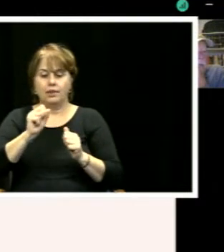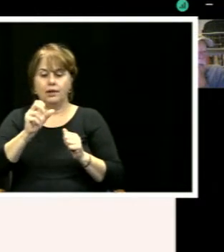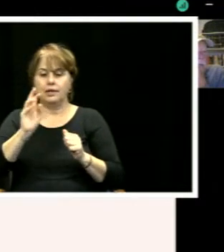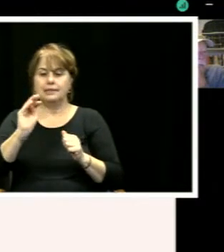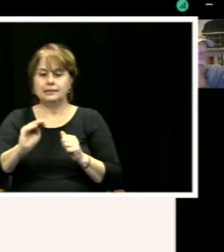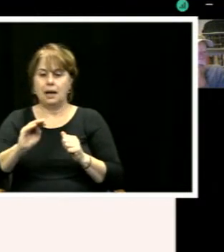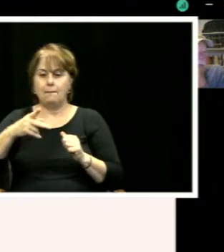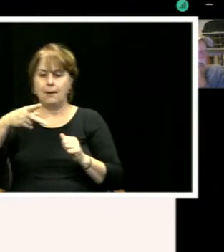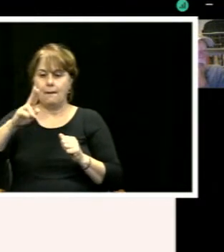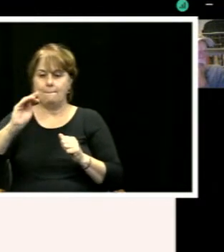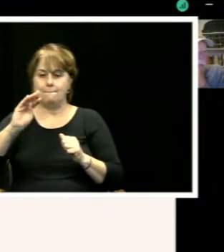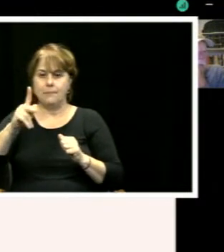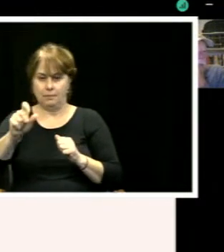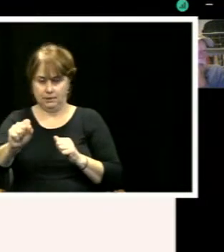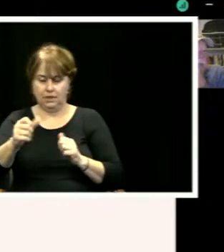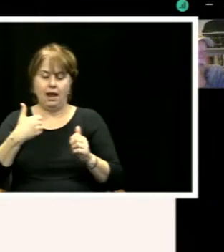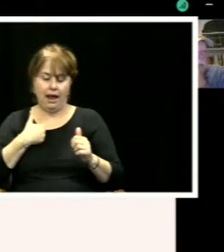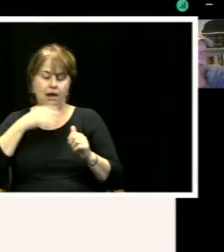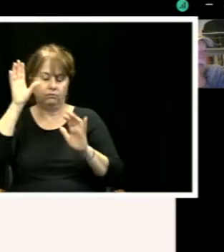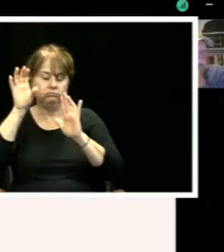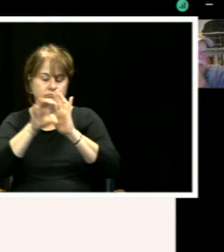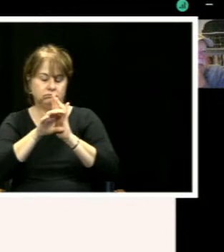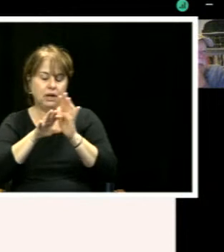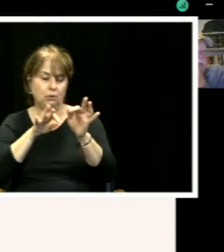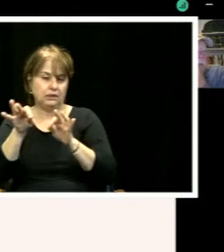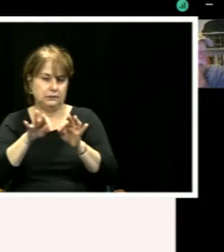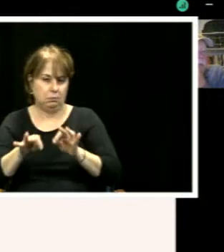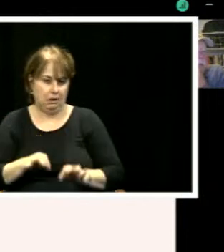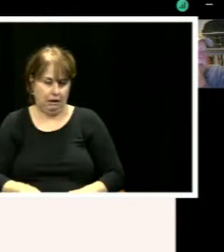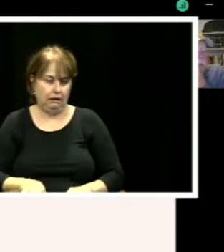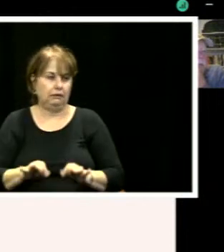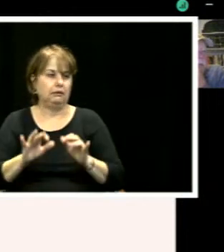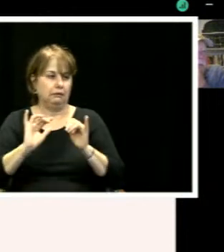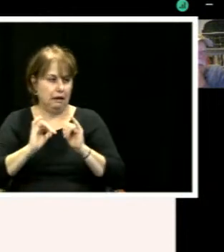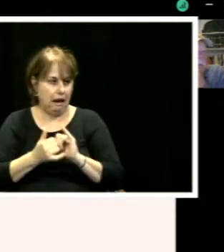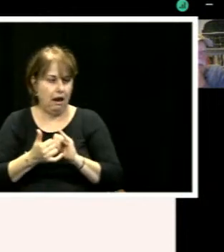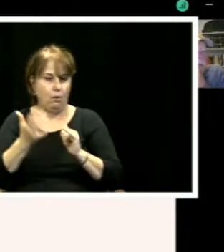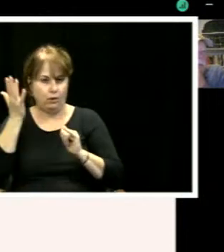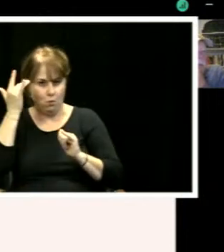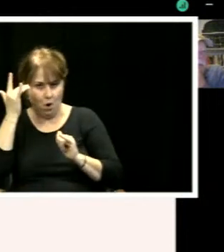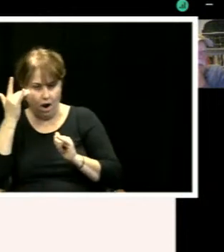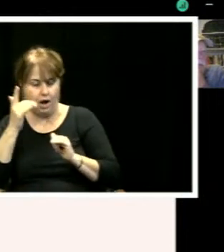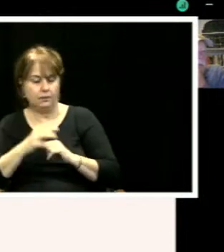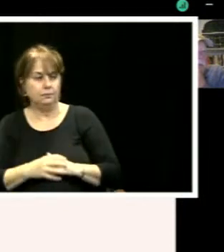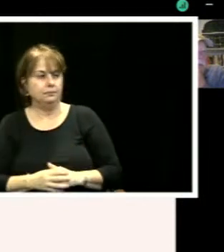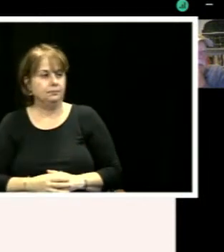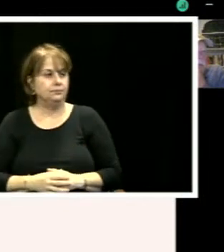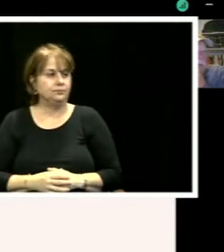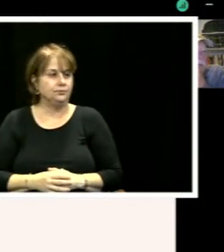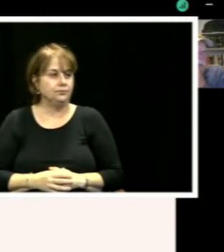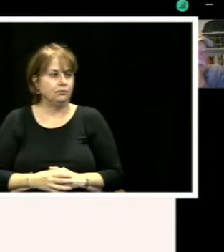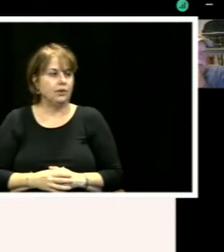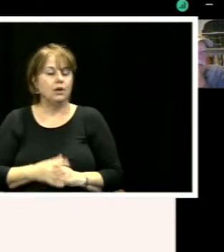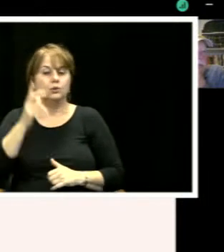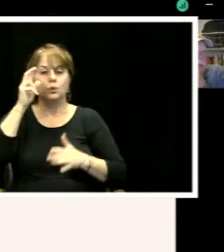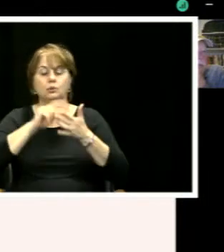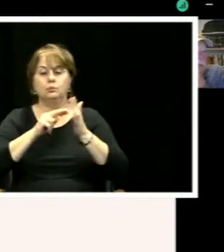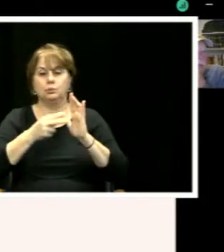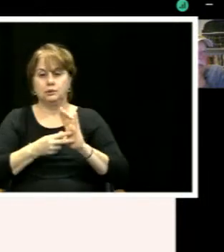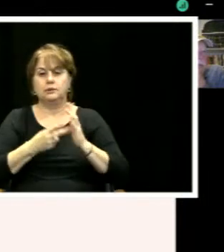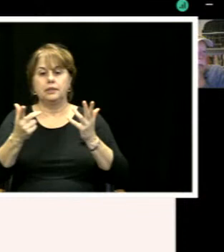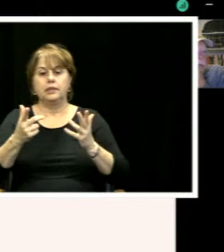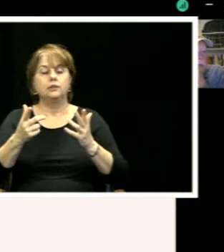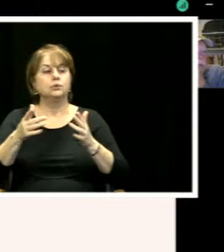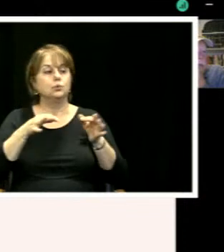roof leaders. And I have a schematic that I will show in a little bit that goes through what exactly these are. So the intent would be is to try to leave